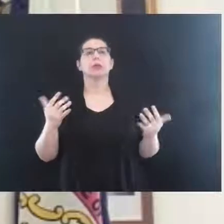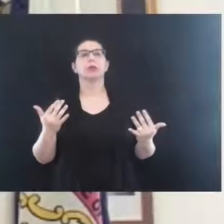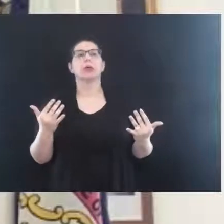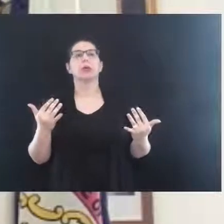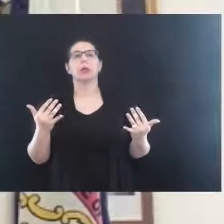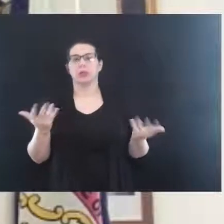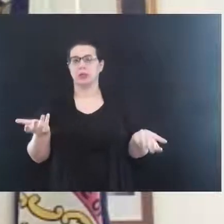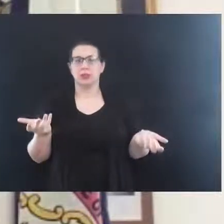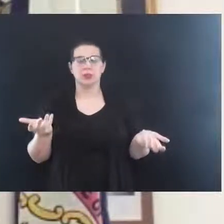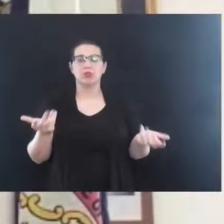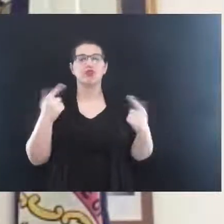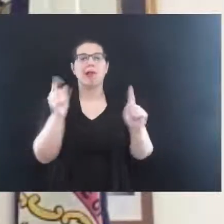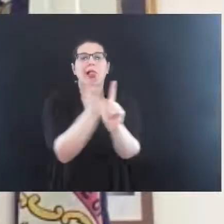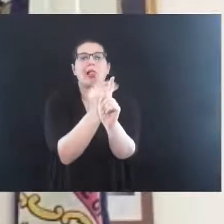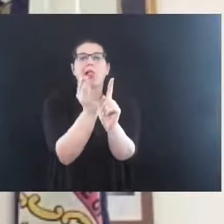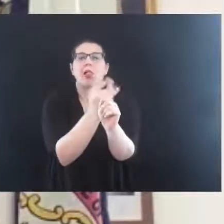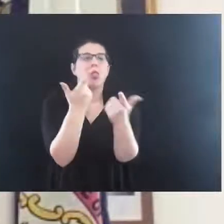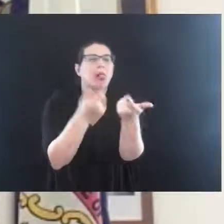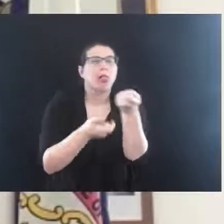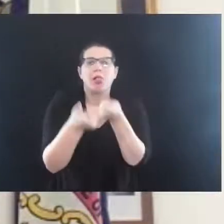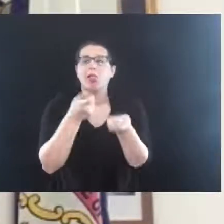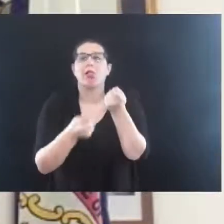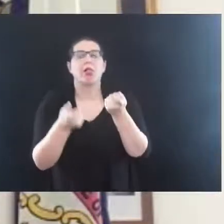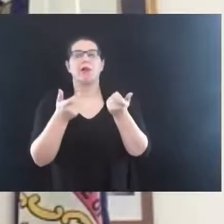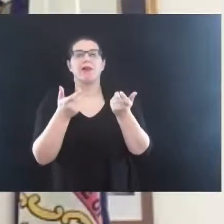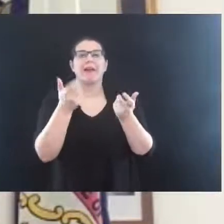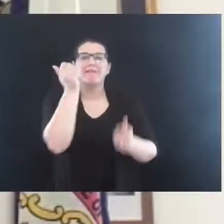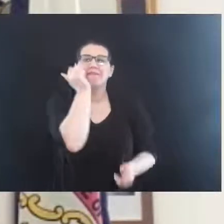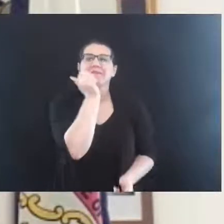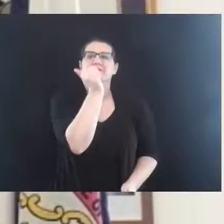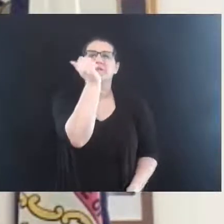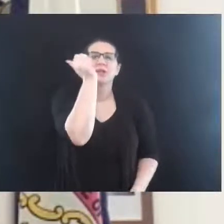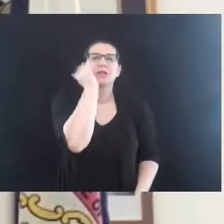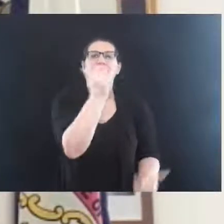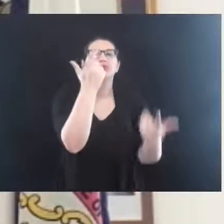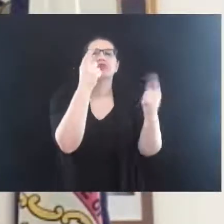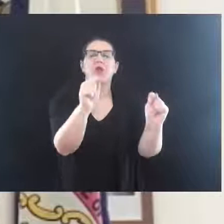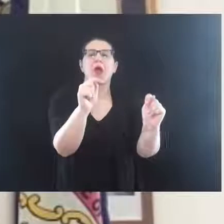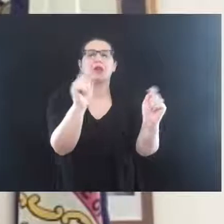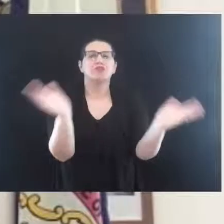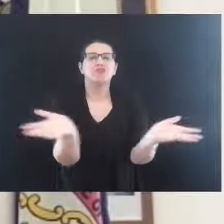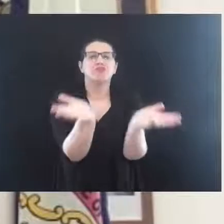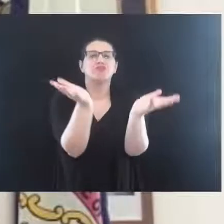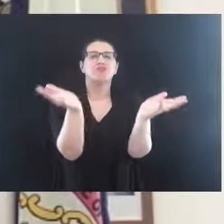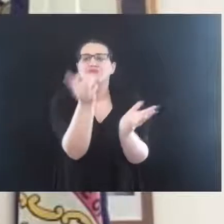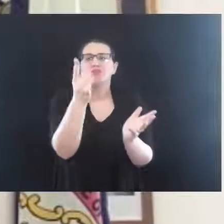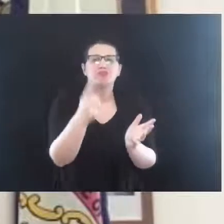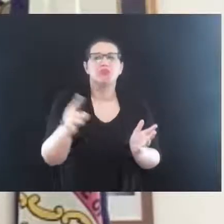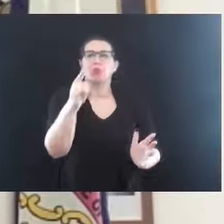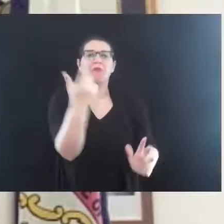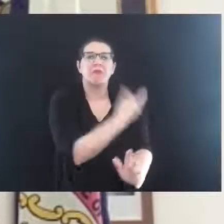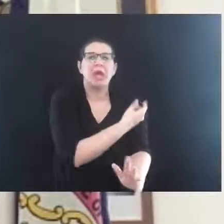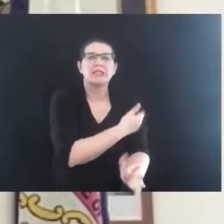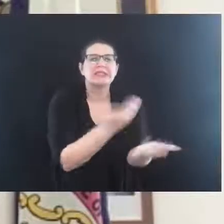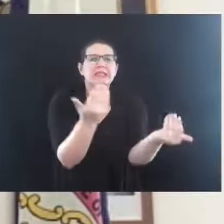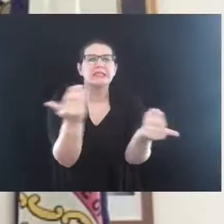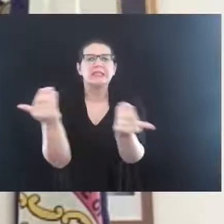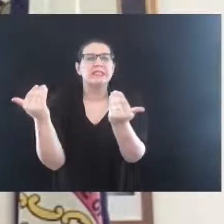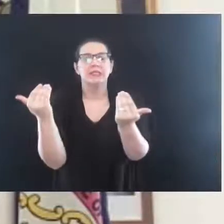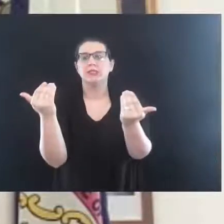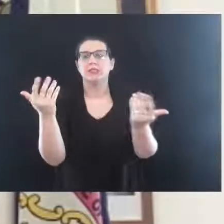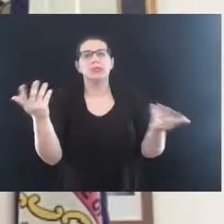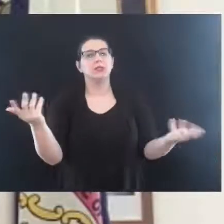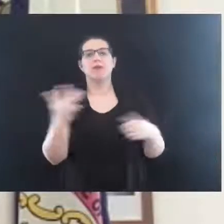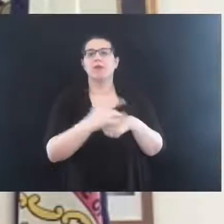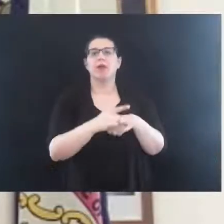to persuade people. There's not a day goes by that we don't try to do vaccinations, and that's exactly what we intend to do. So,